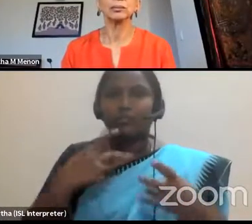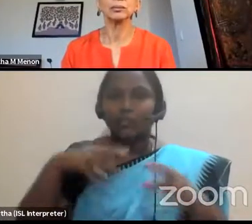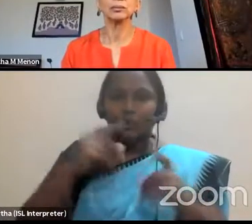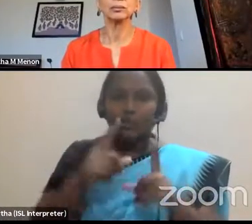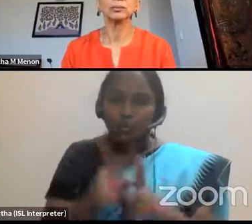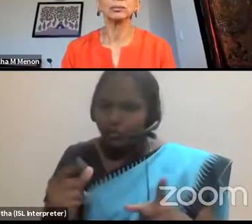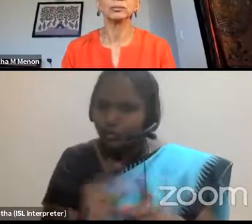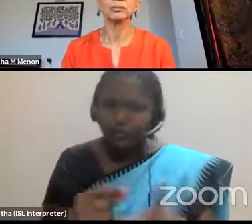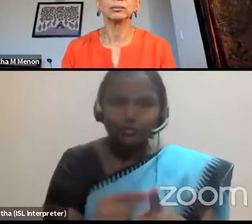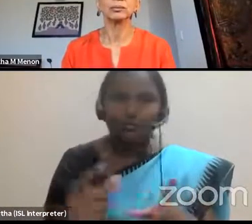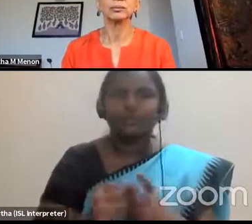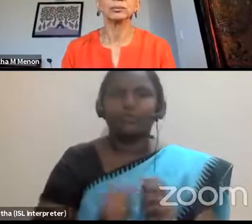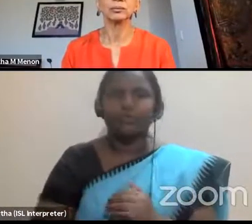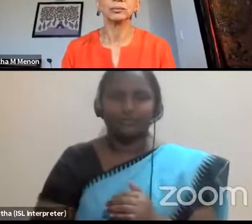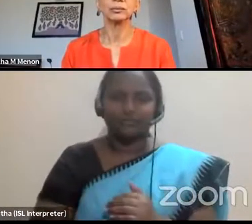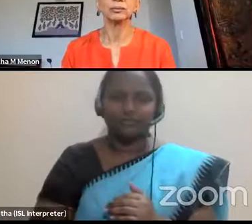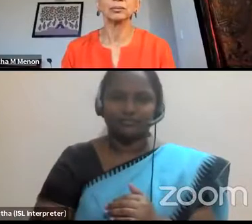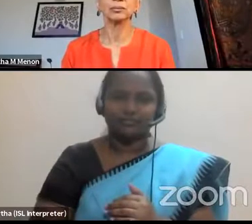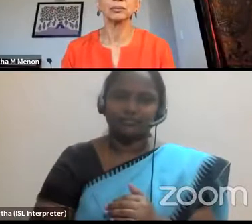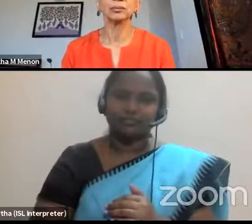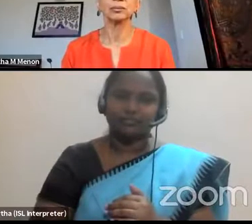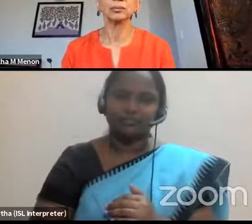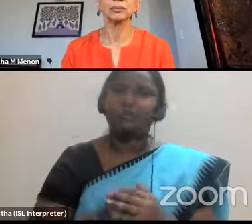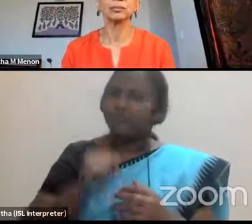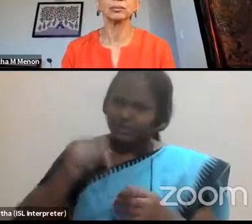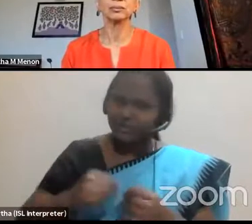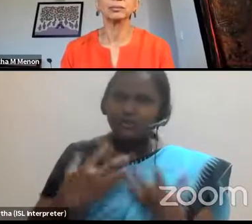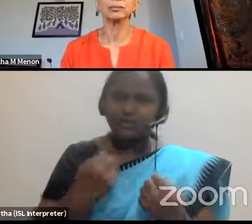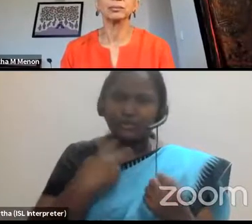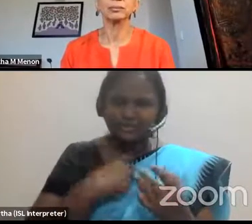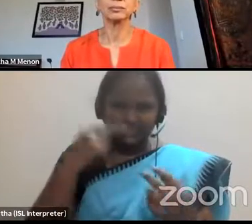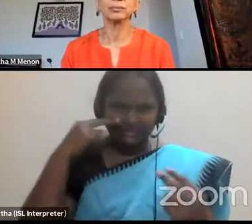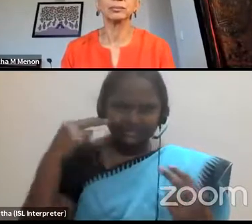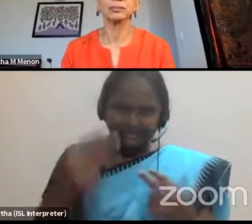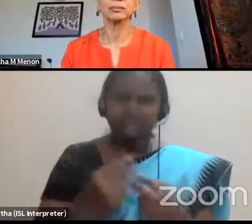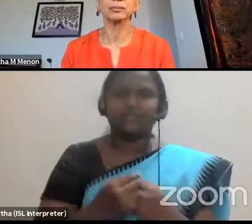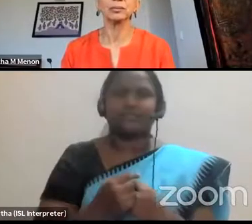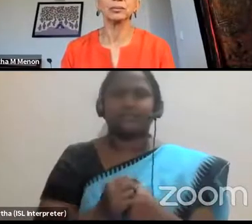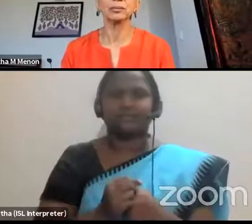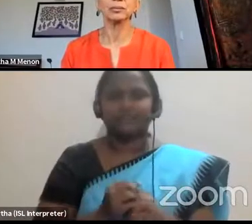do. So this is what we're going to see. It's a